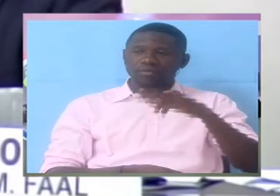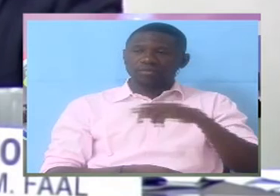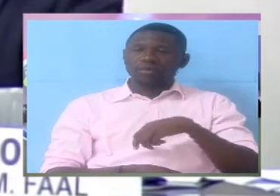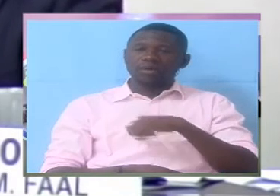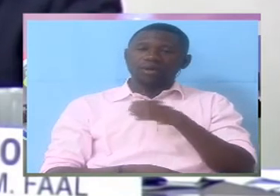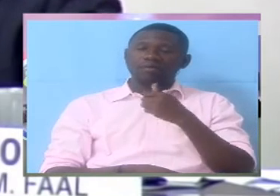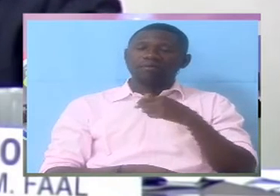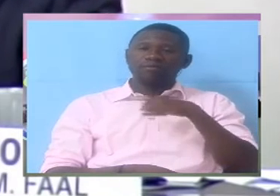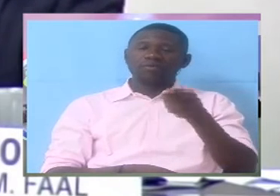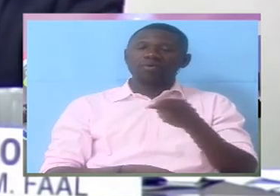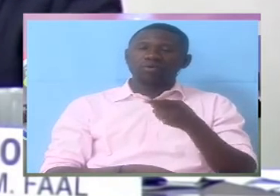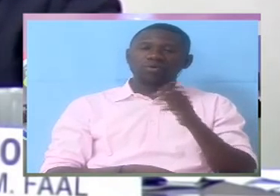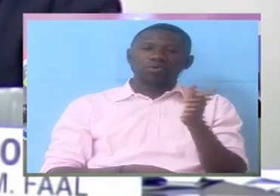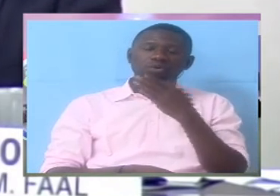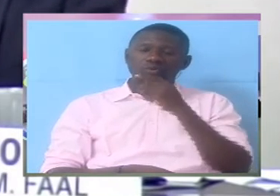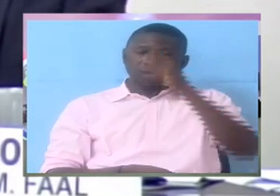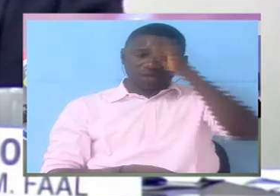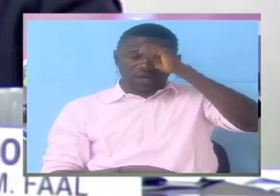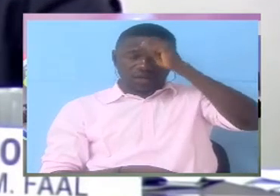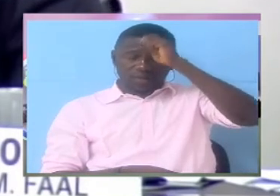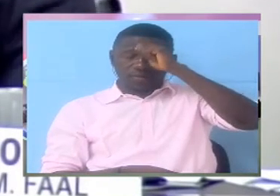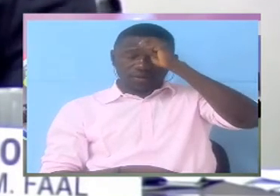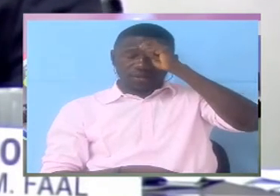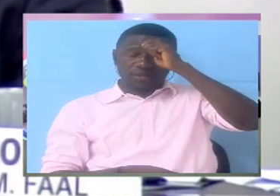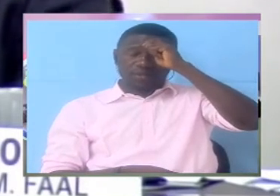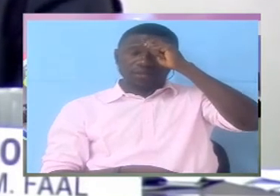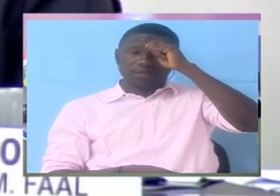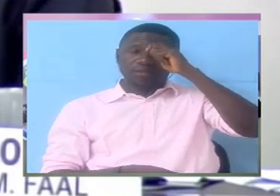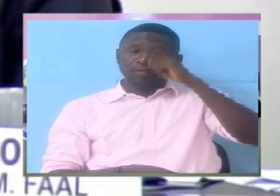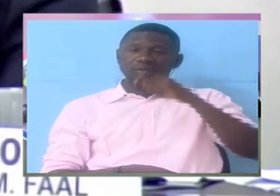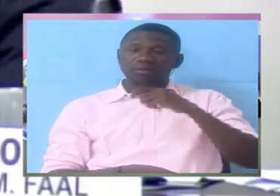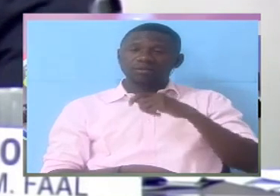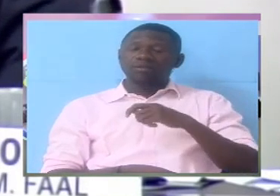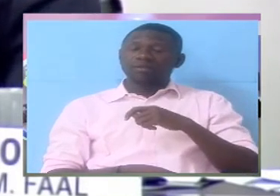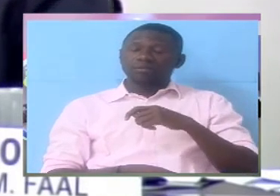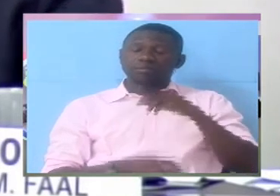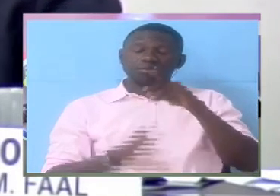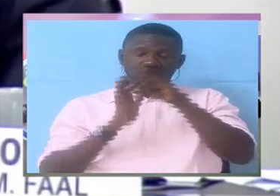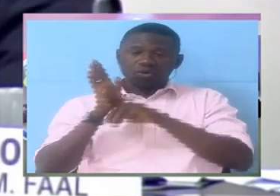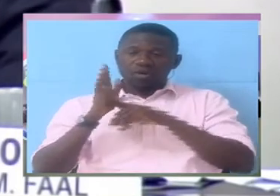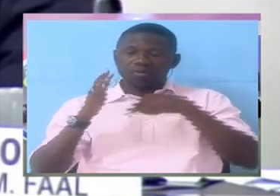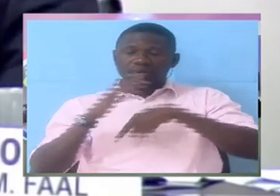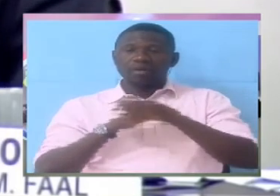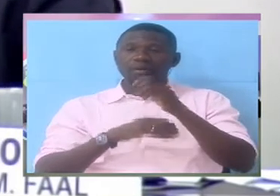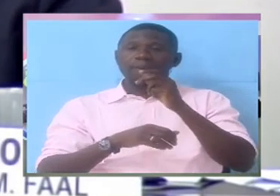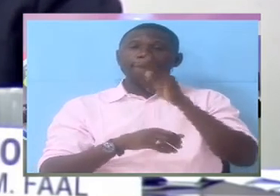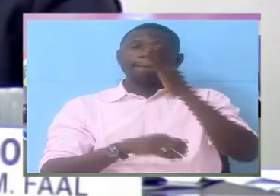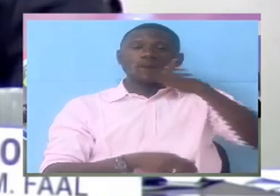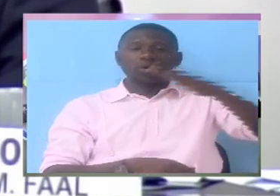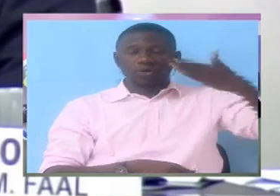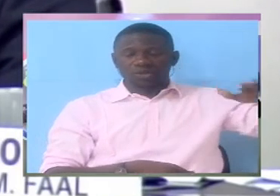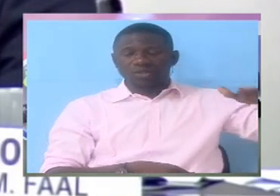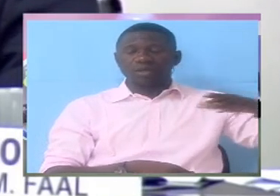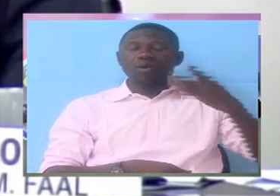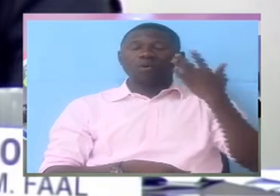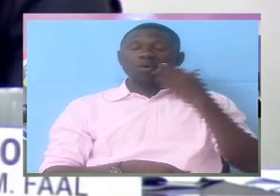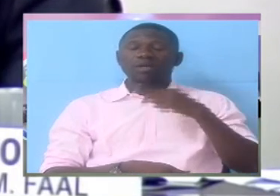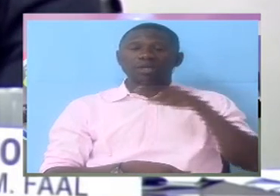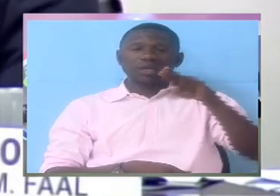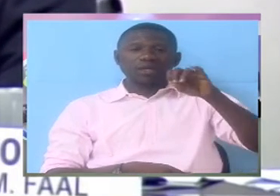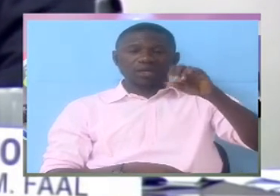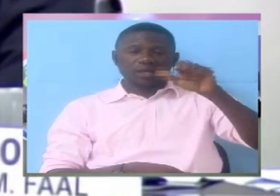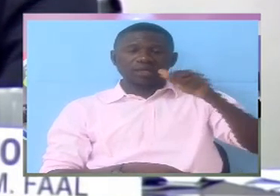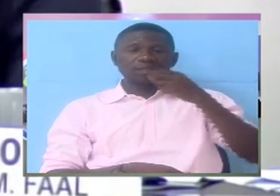for attending a naming ceremony in Bakote where the NIA alleged they were